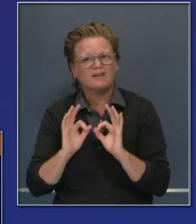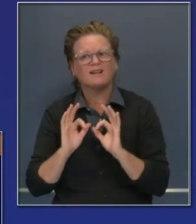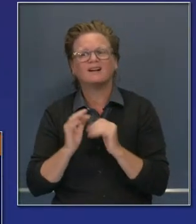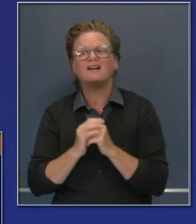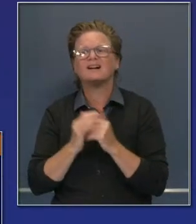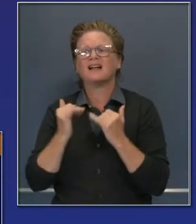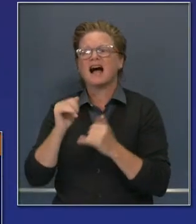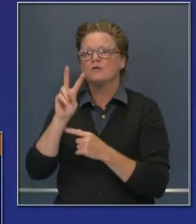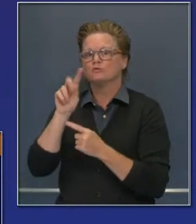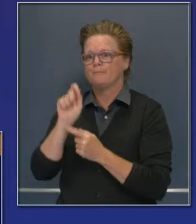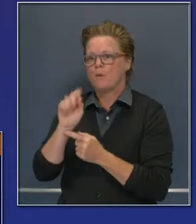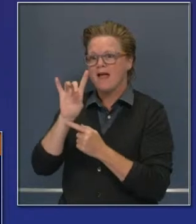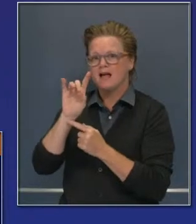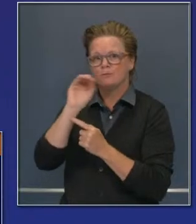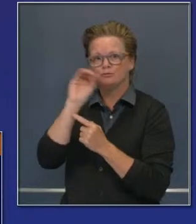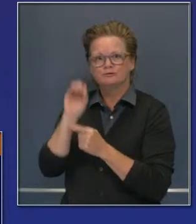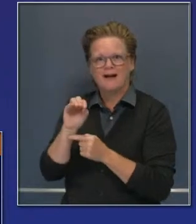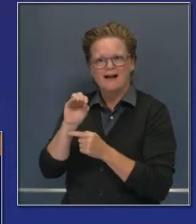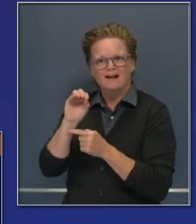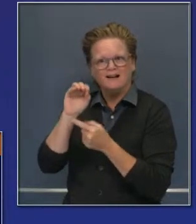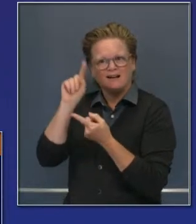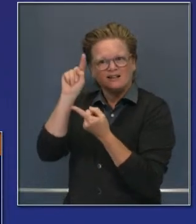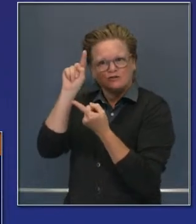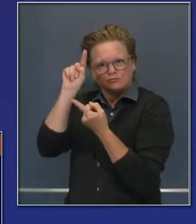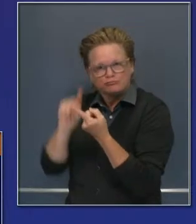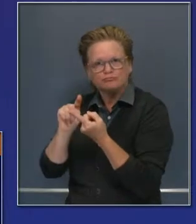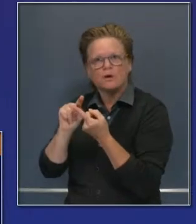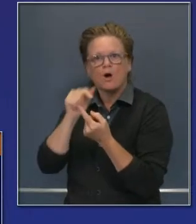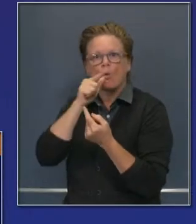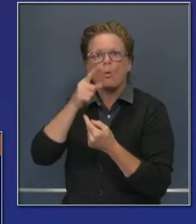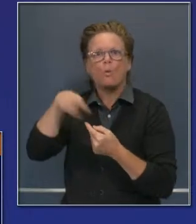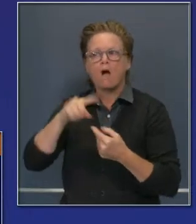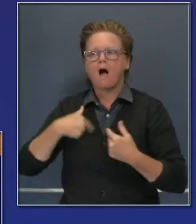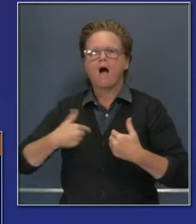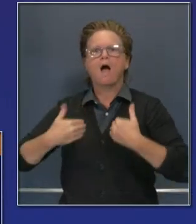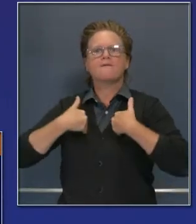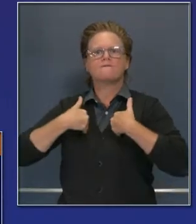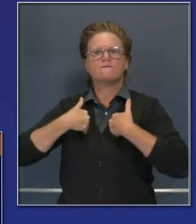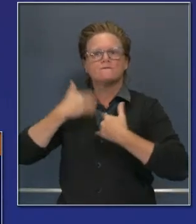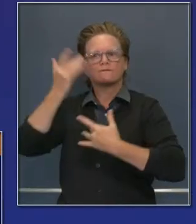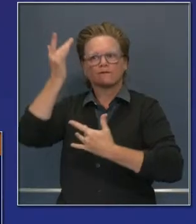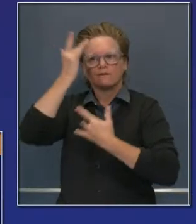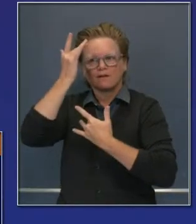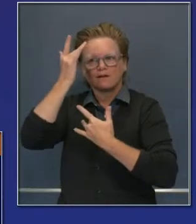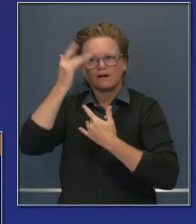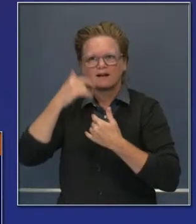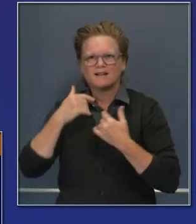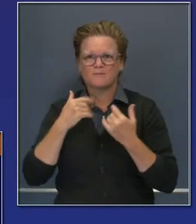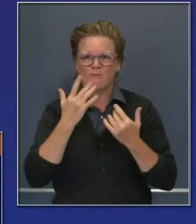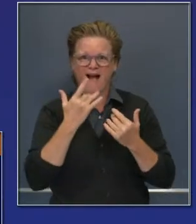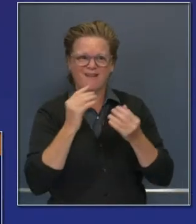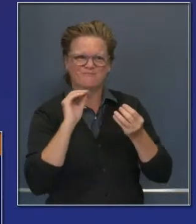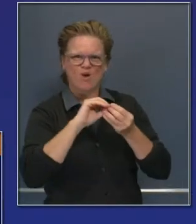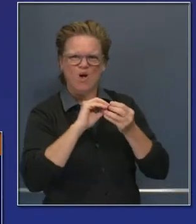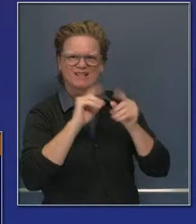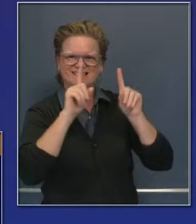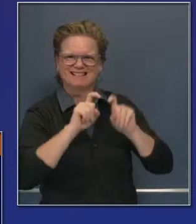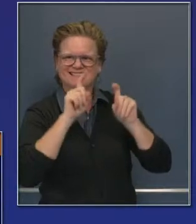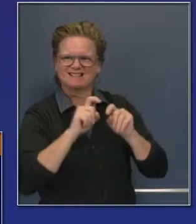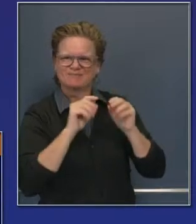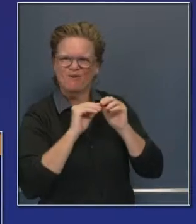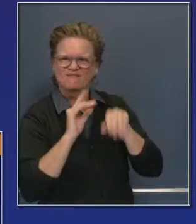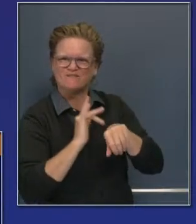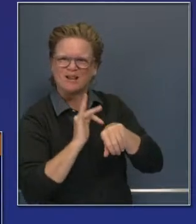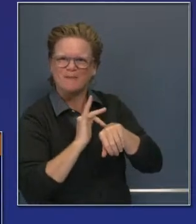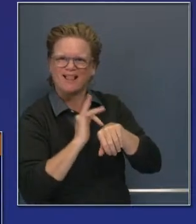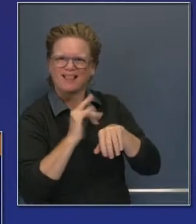7-day positivity here in the state of California. Testing starting to increase back up, a commitment over the course of the next number